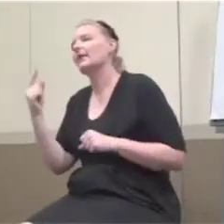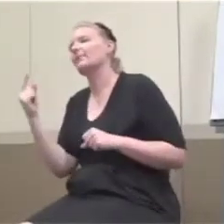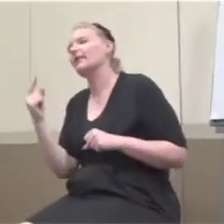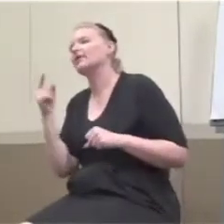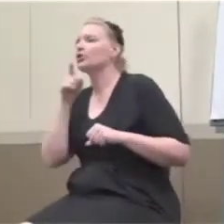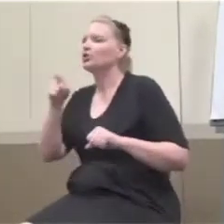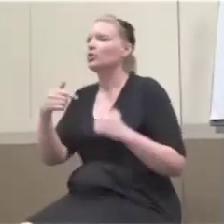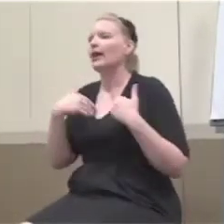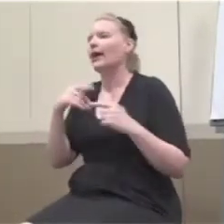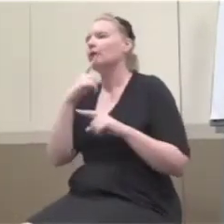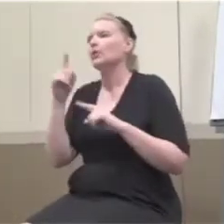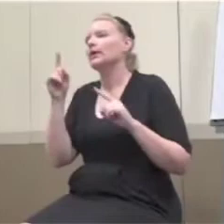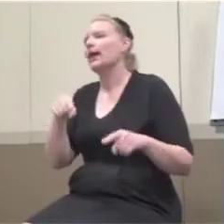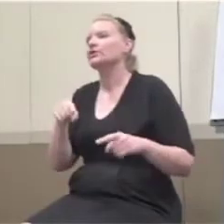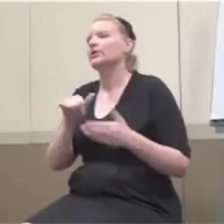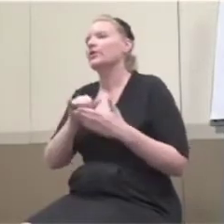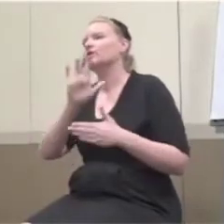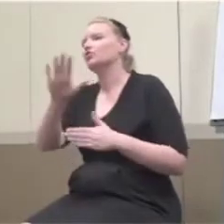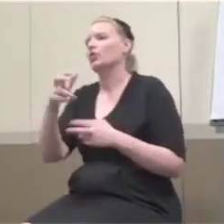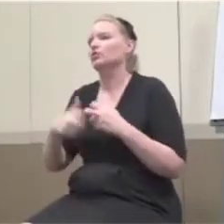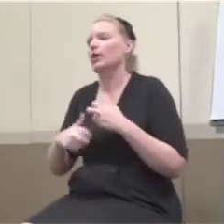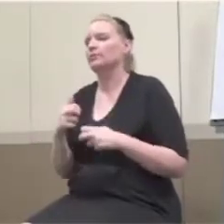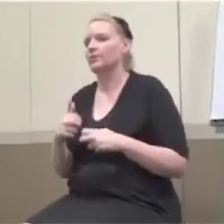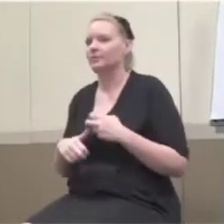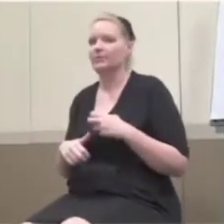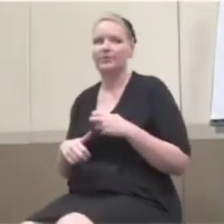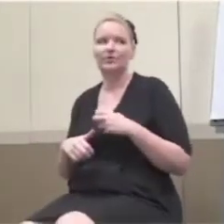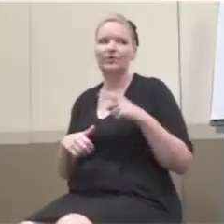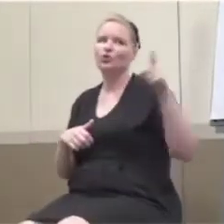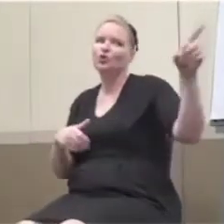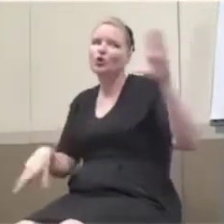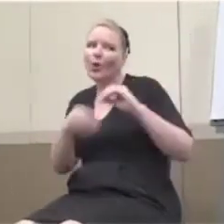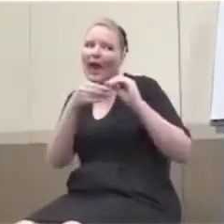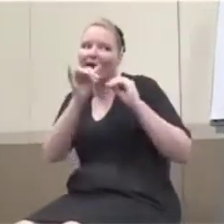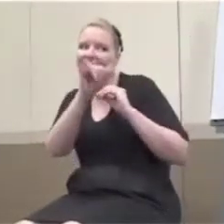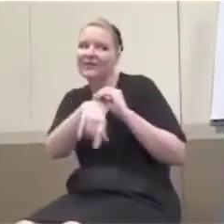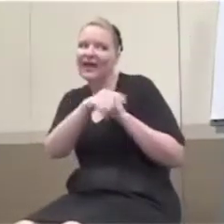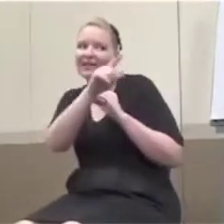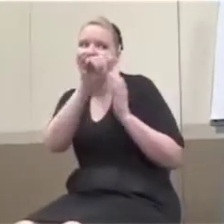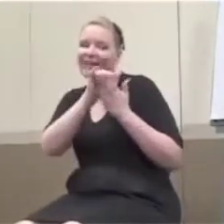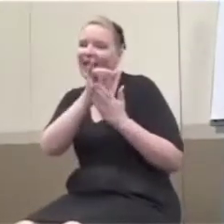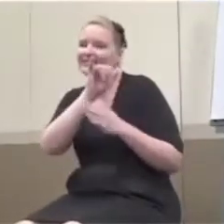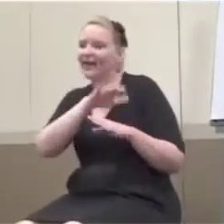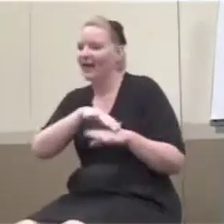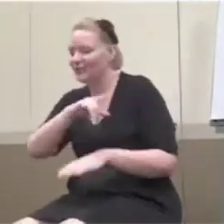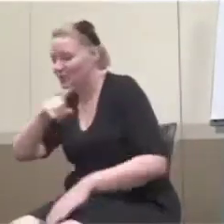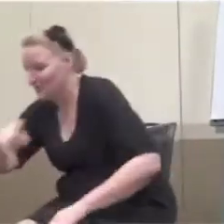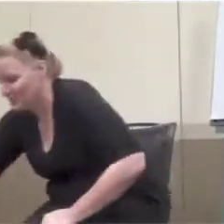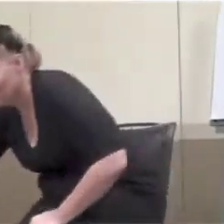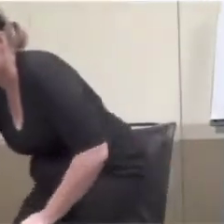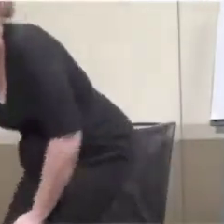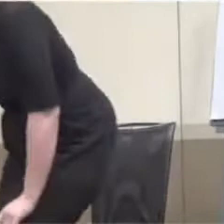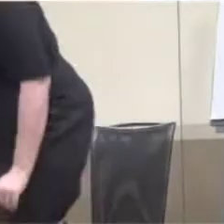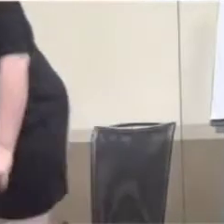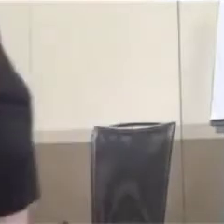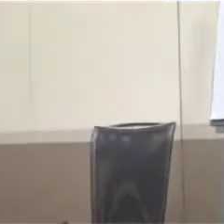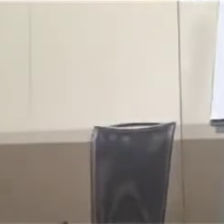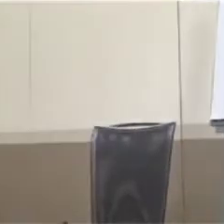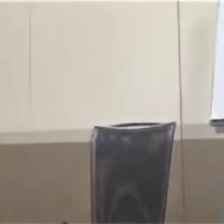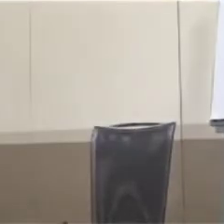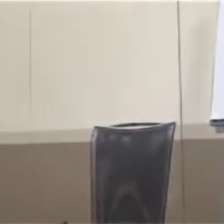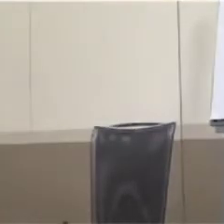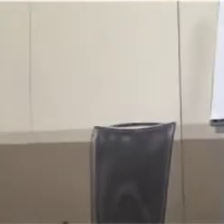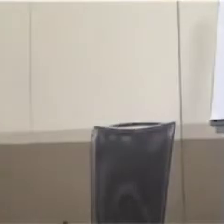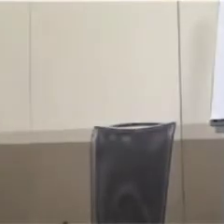had a reaction, that's on you. You added that. That's on you part. I'm not saying that. I